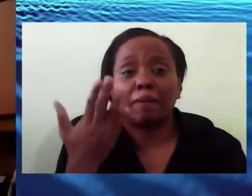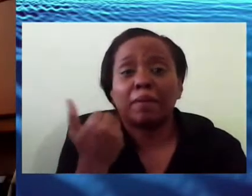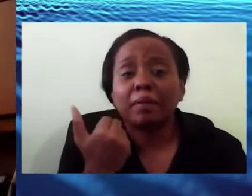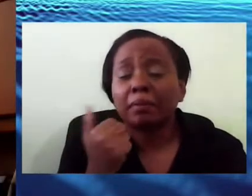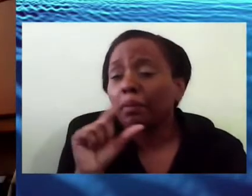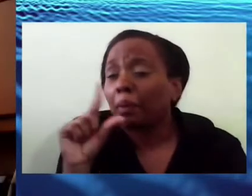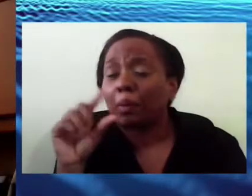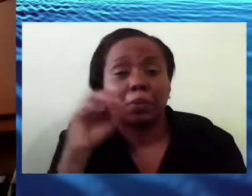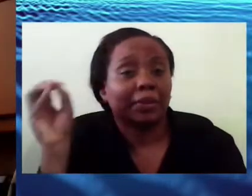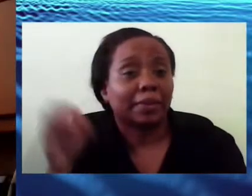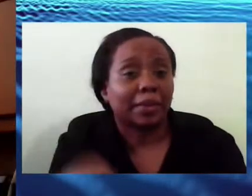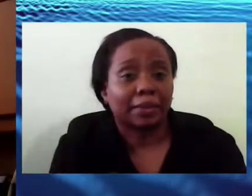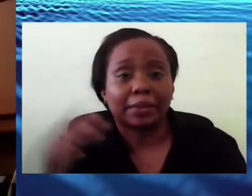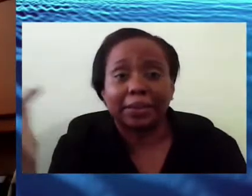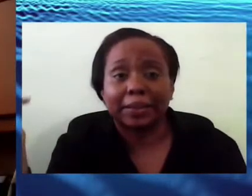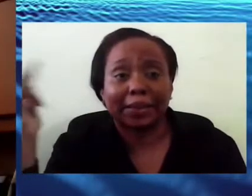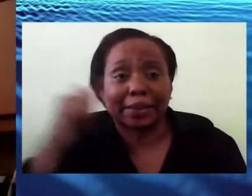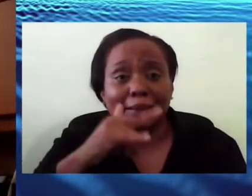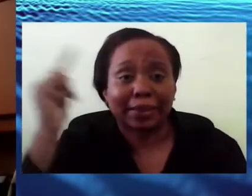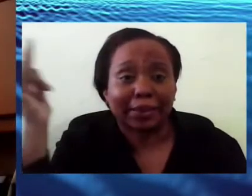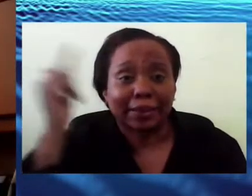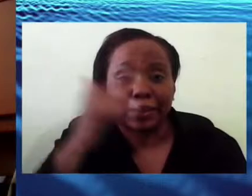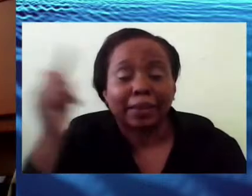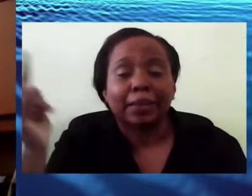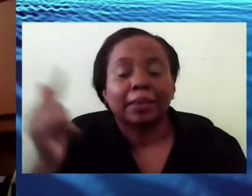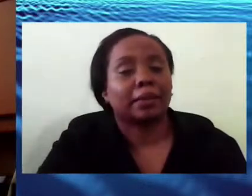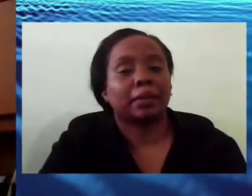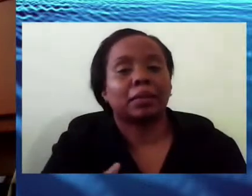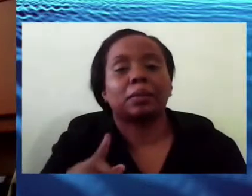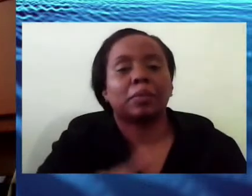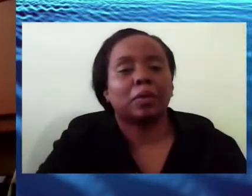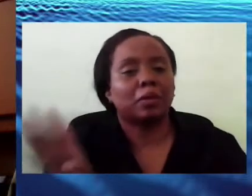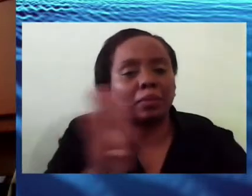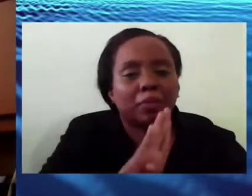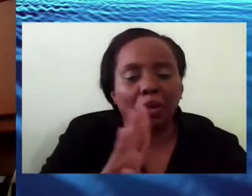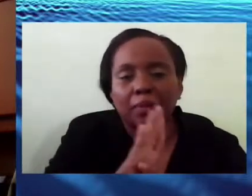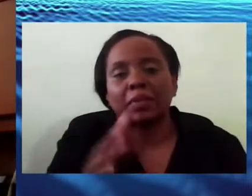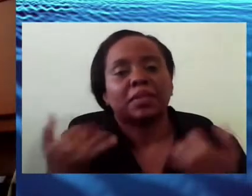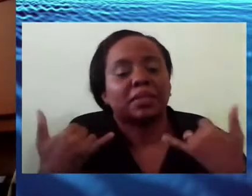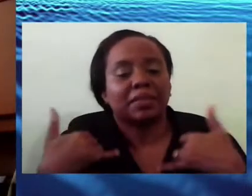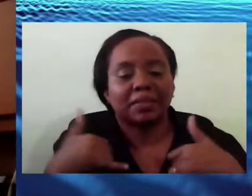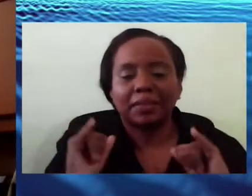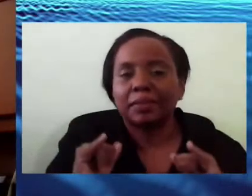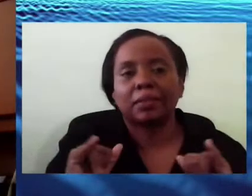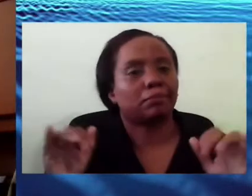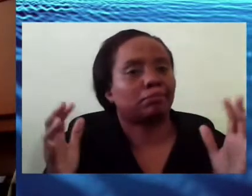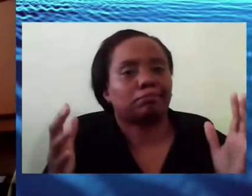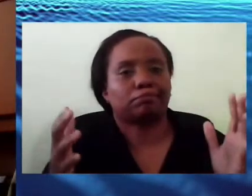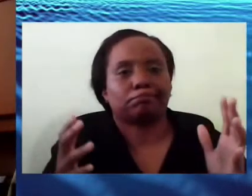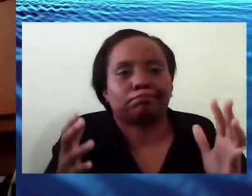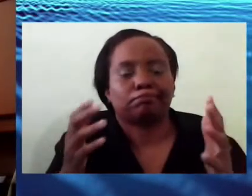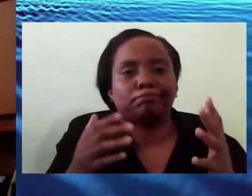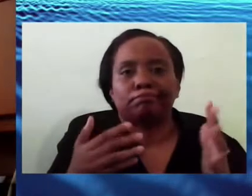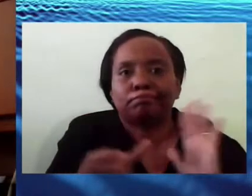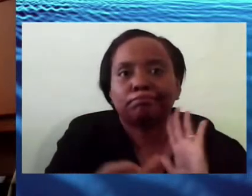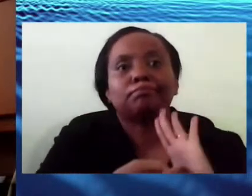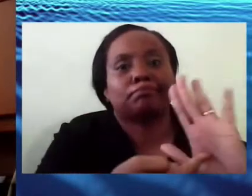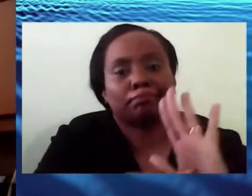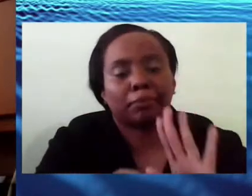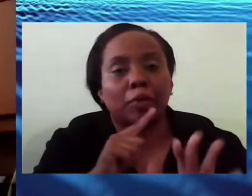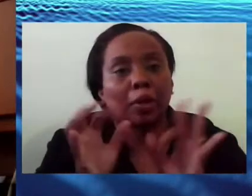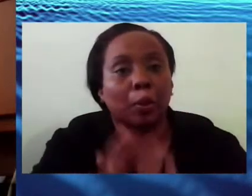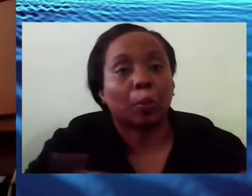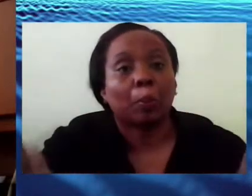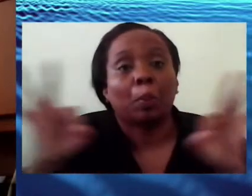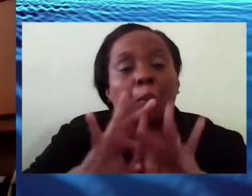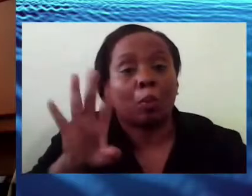the expectation that there would be a loss of interest, but absolutely not. Barbados remains a marquee destination. And I think it's important for us to always remember to be proud of